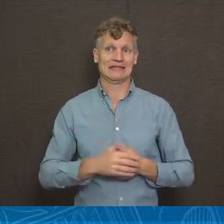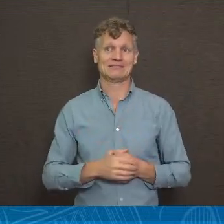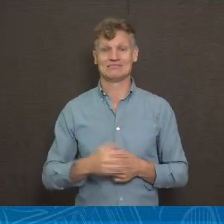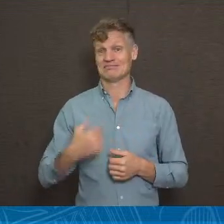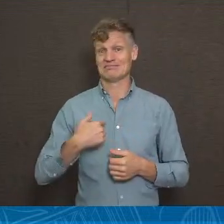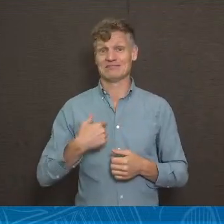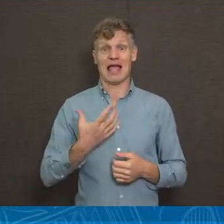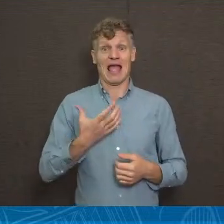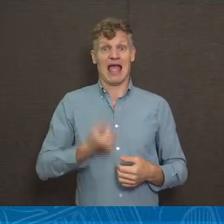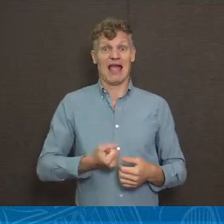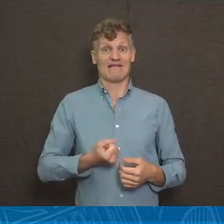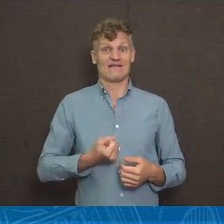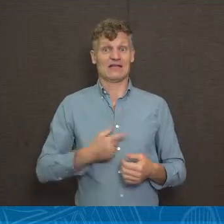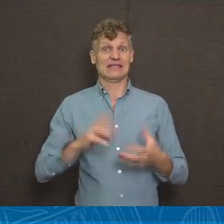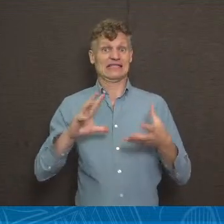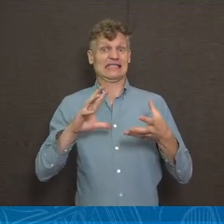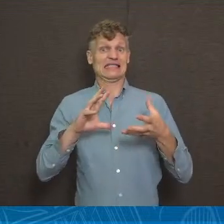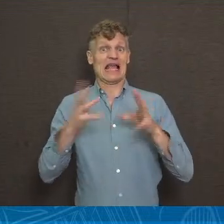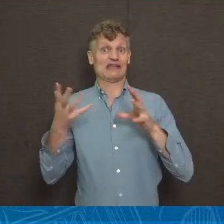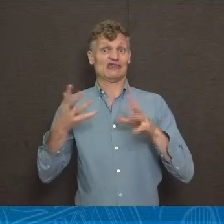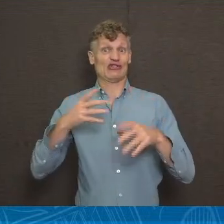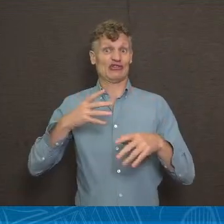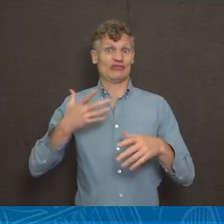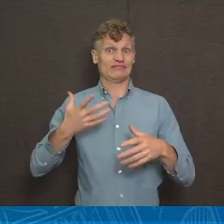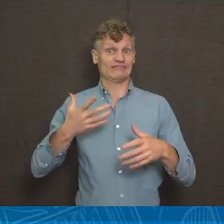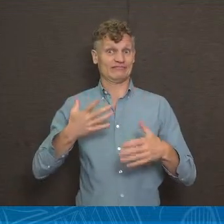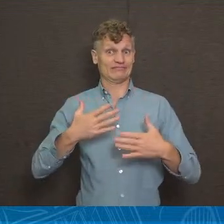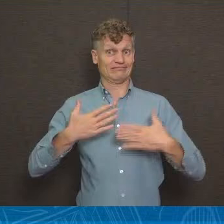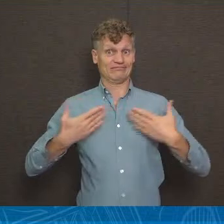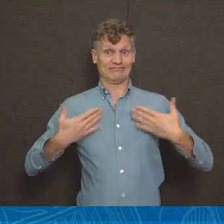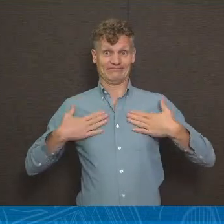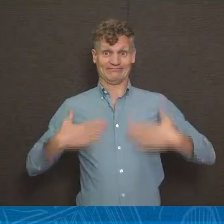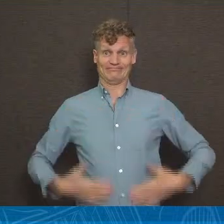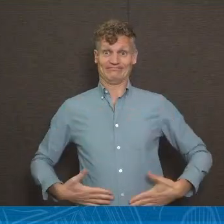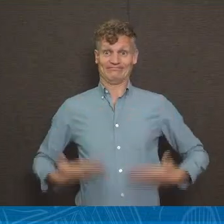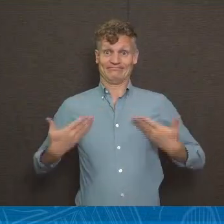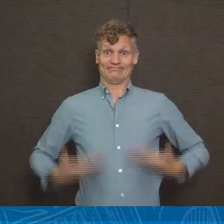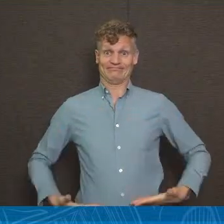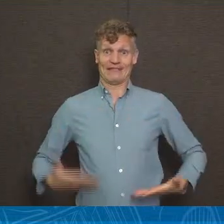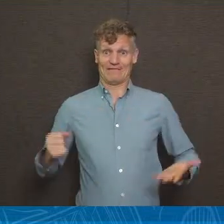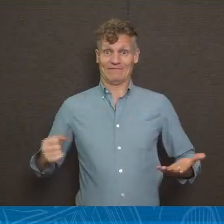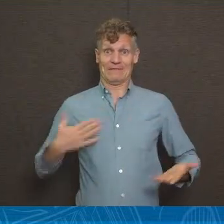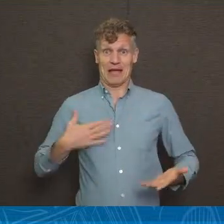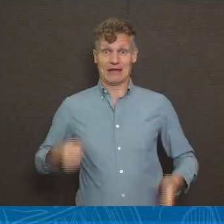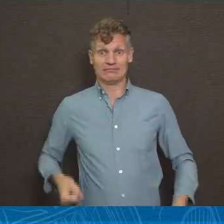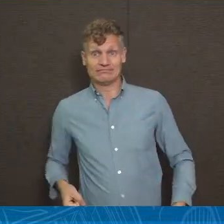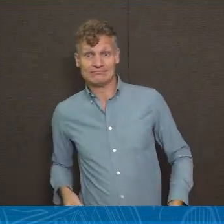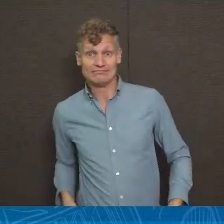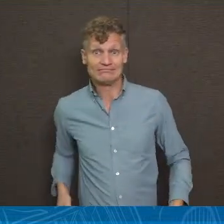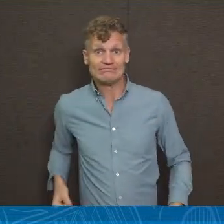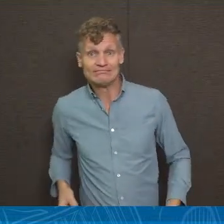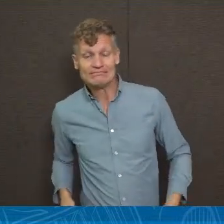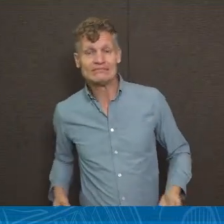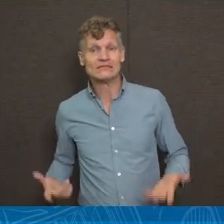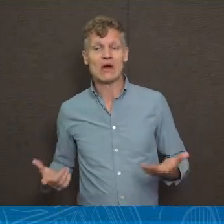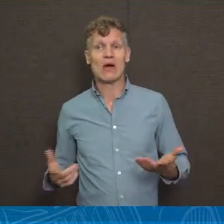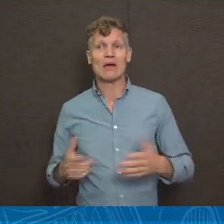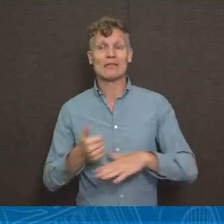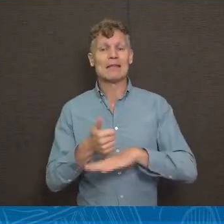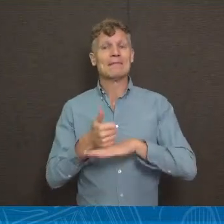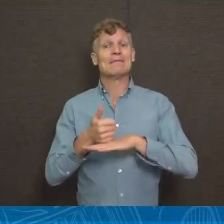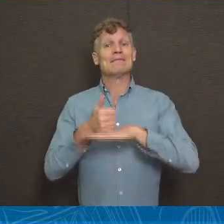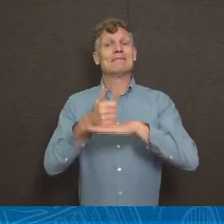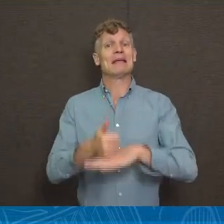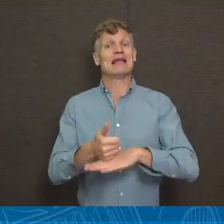disaster. Yes. And based on this legal foundation of the disaster, based on